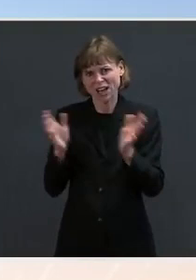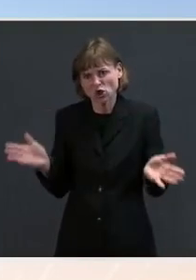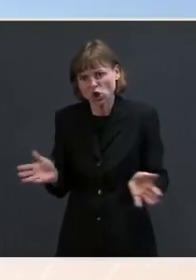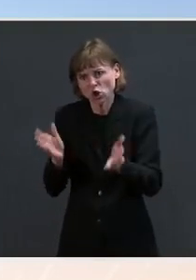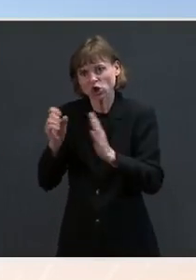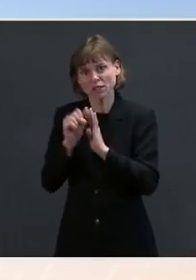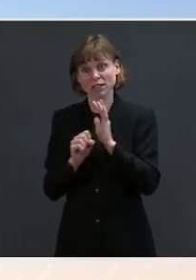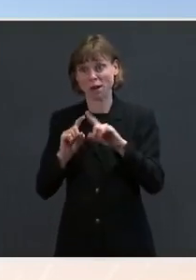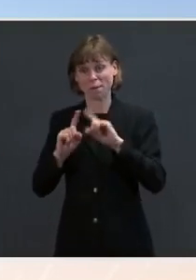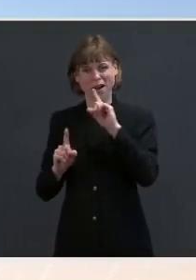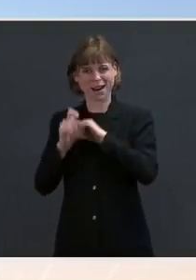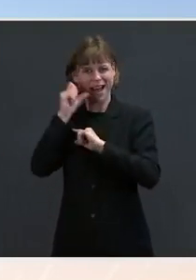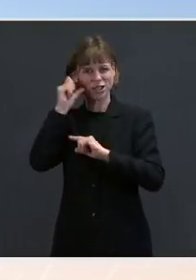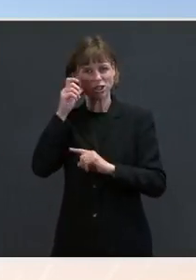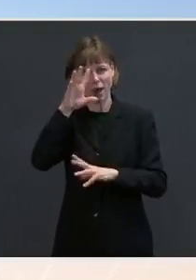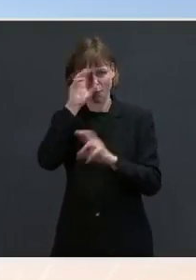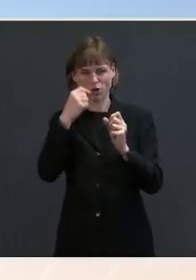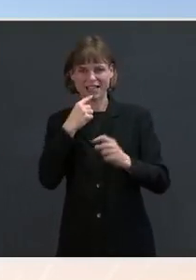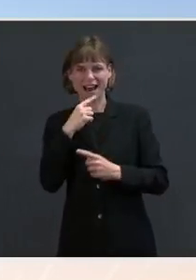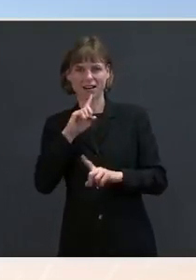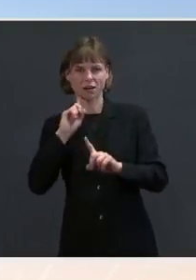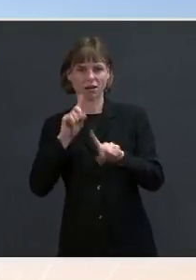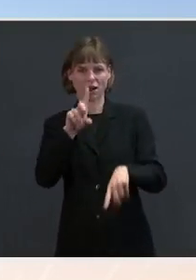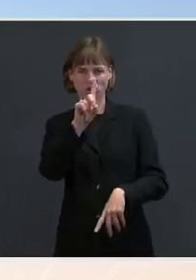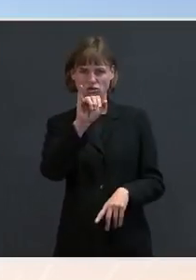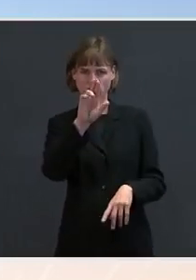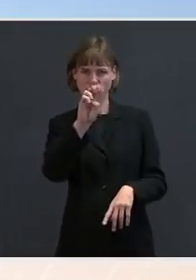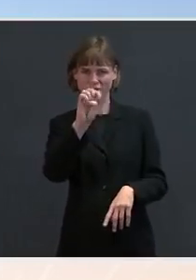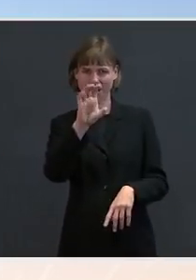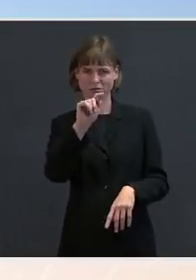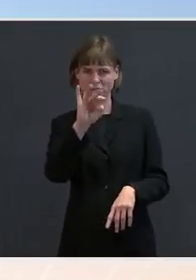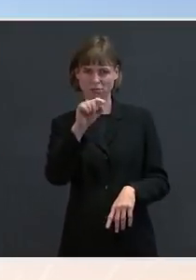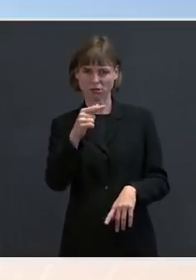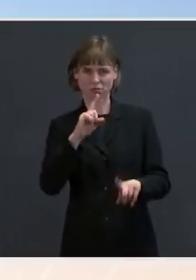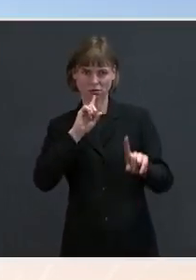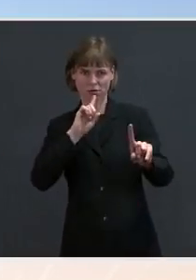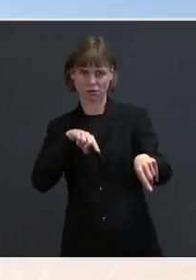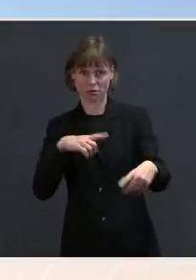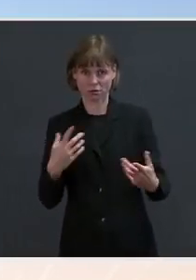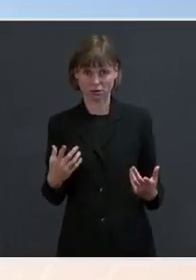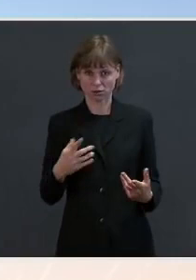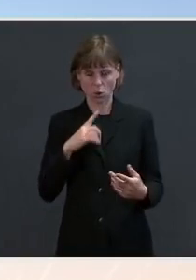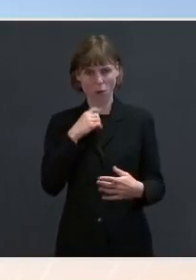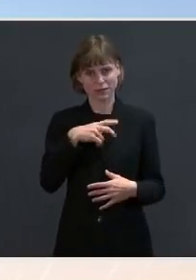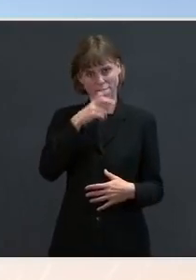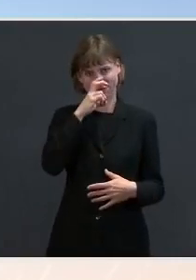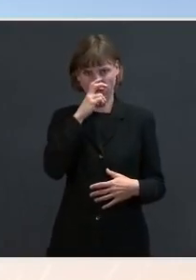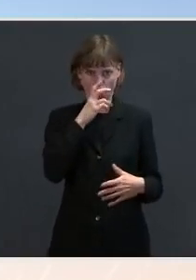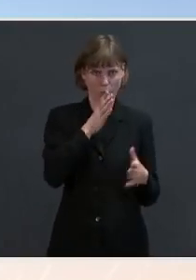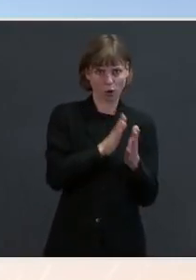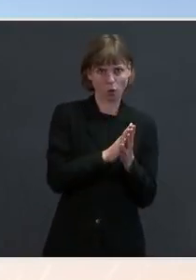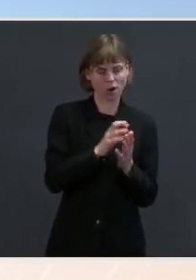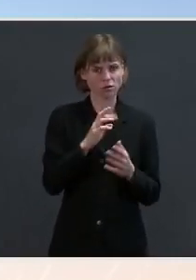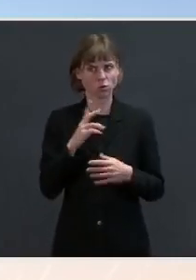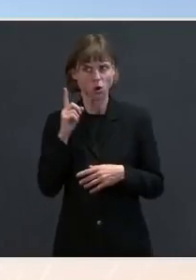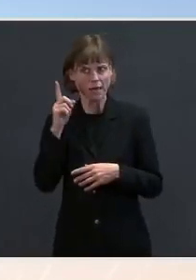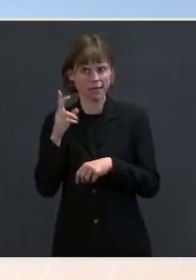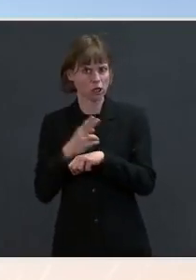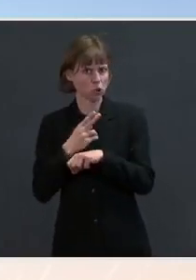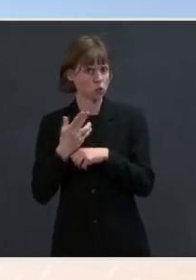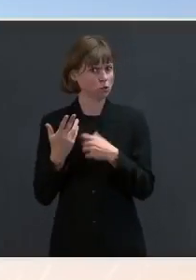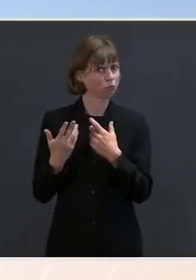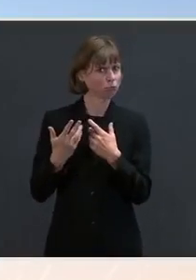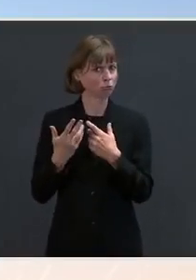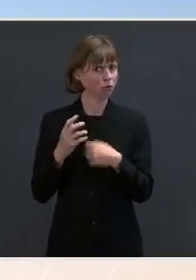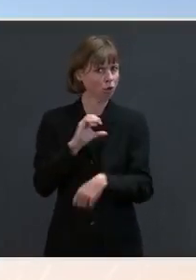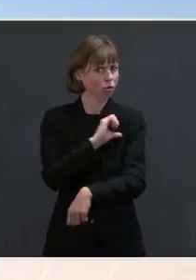is directing states. So is it just a firm request, or is he using some mechanism and